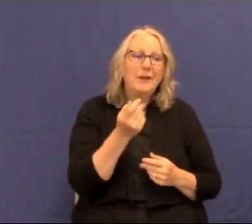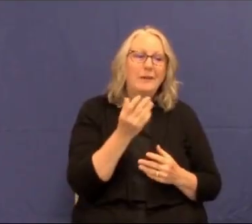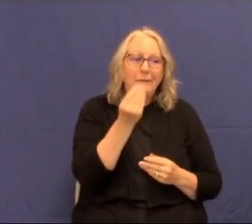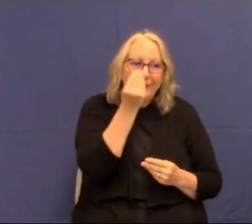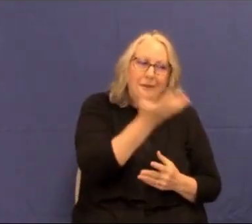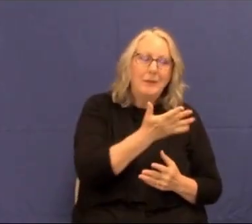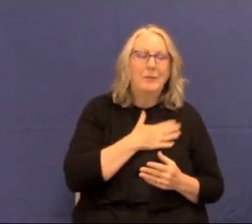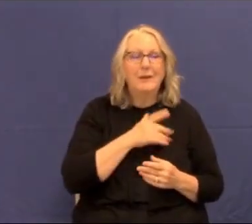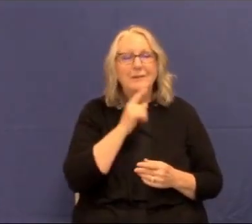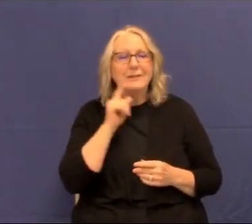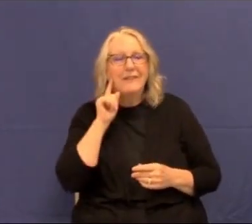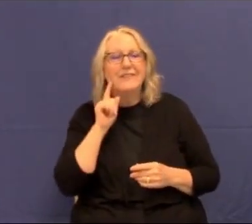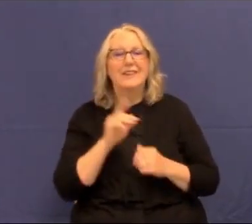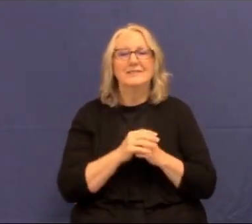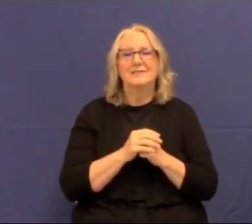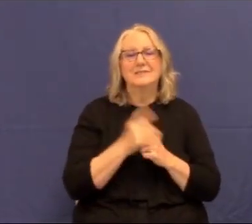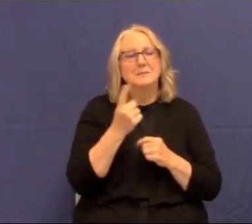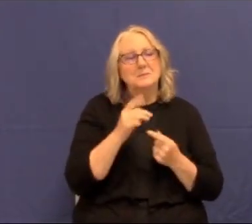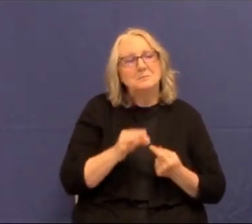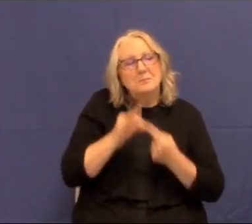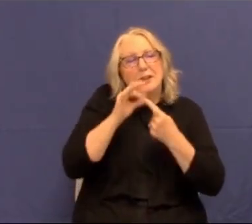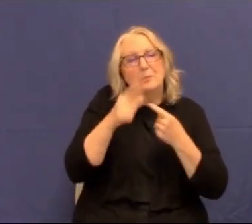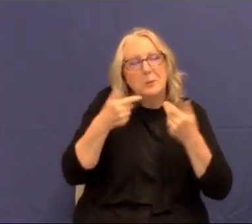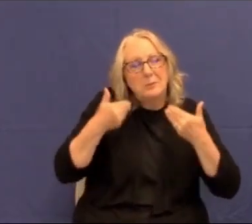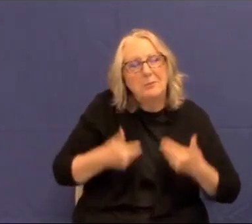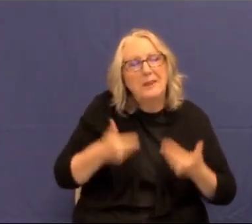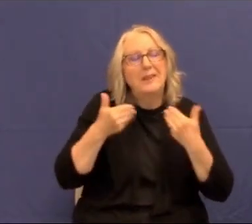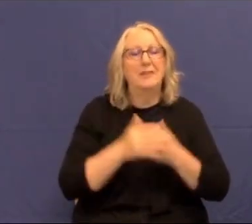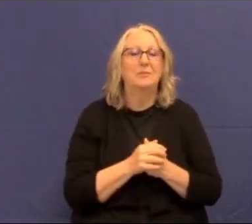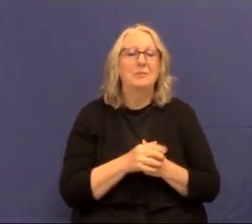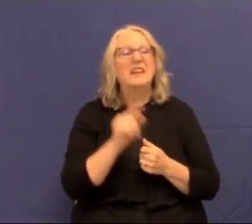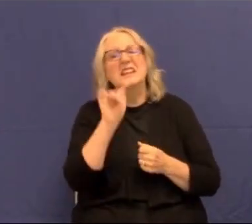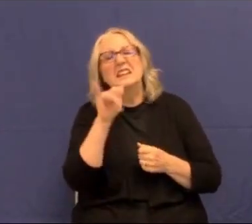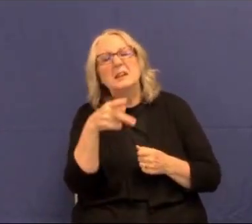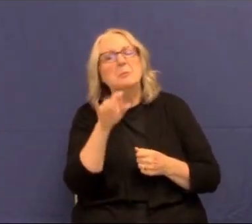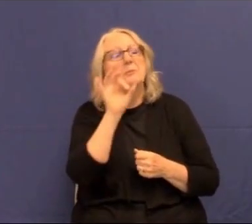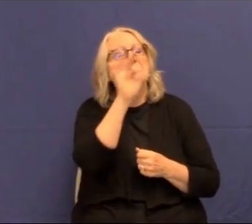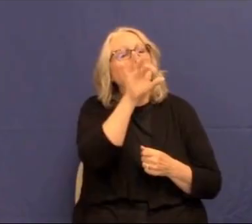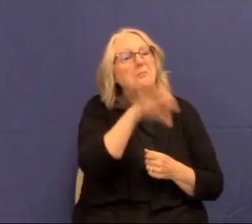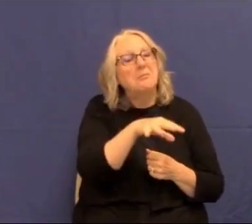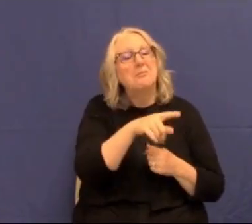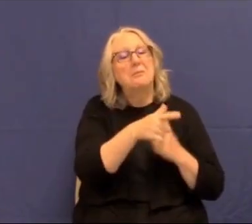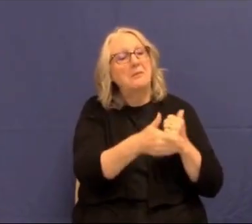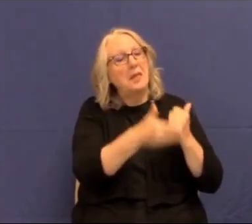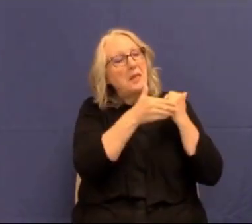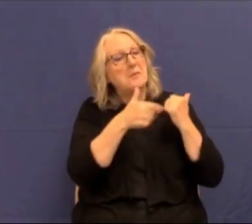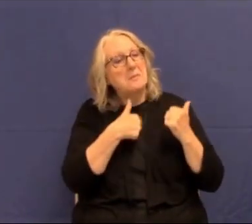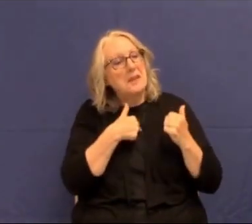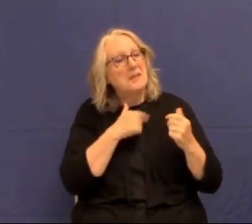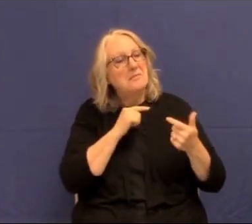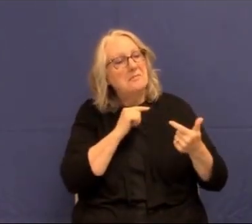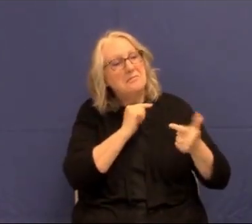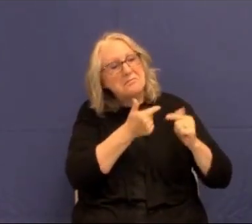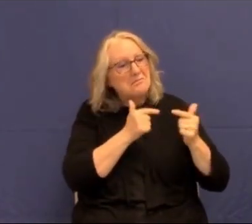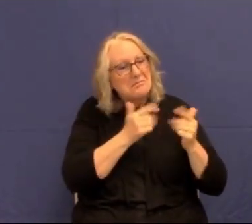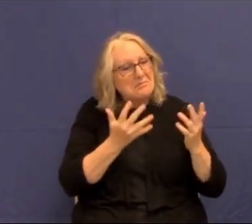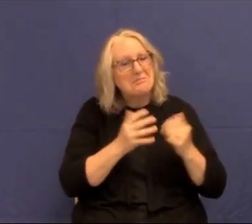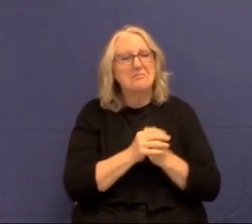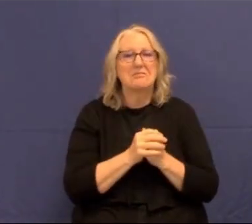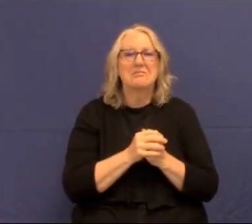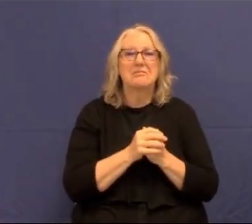like a little insight about my deafness. This is something special about me. Like, here's a tip or two that you can help me out,